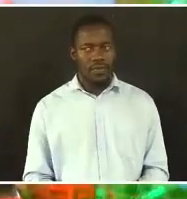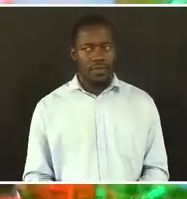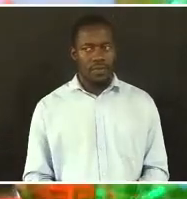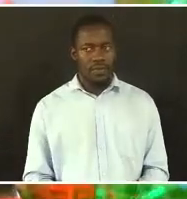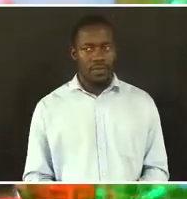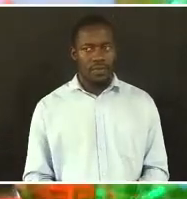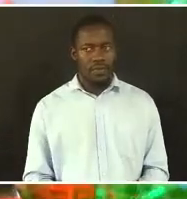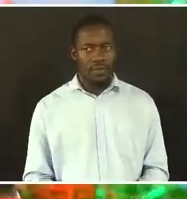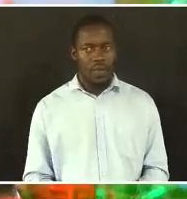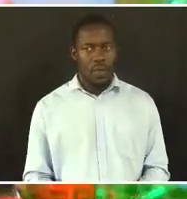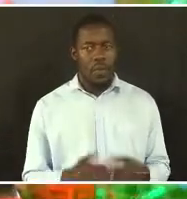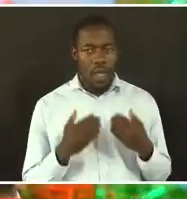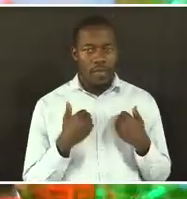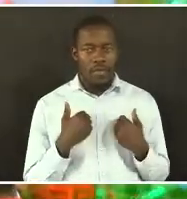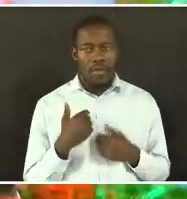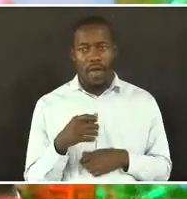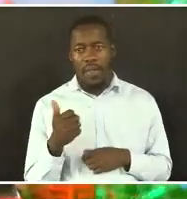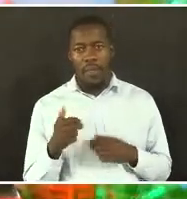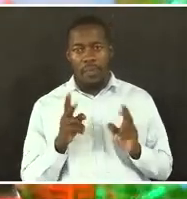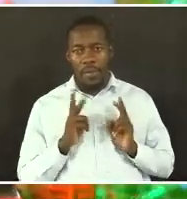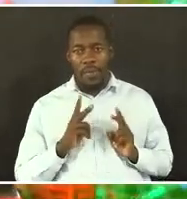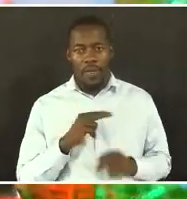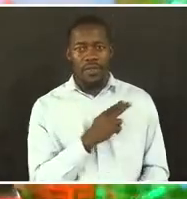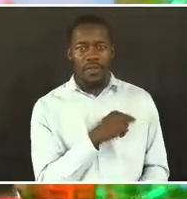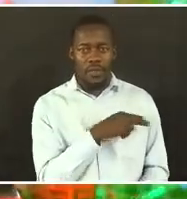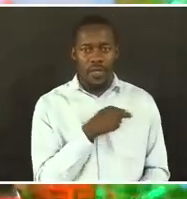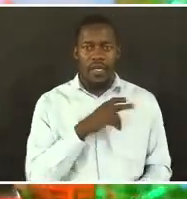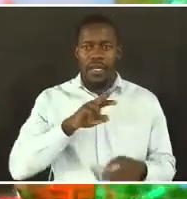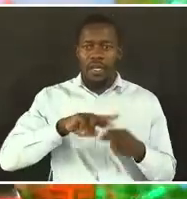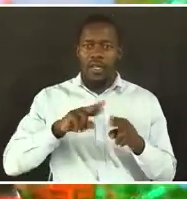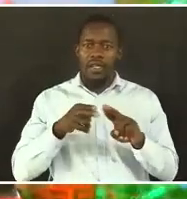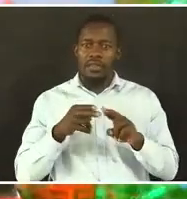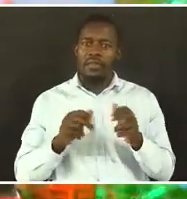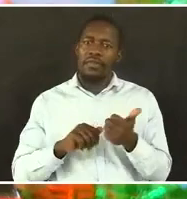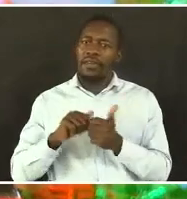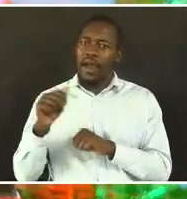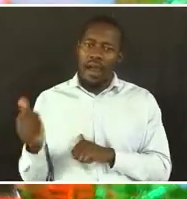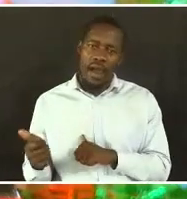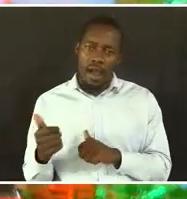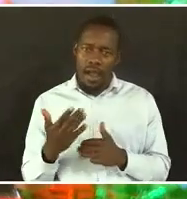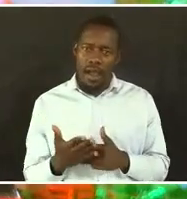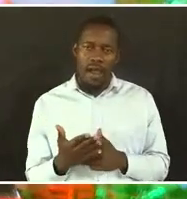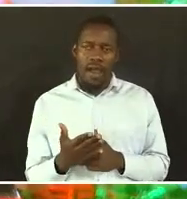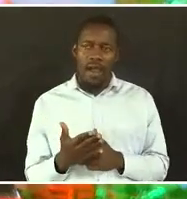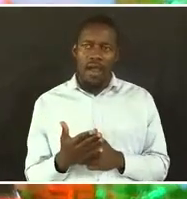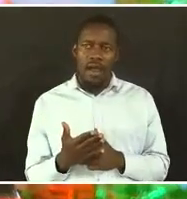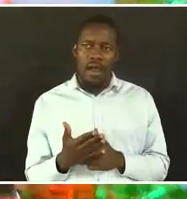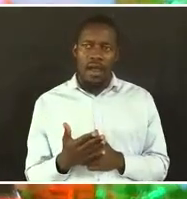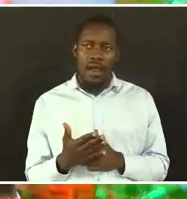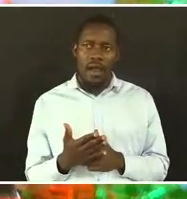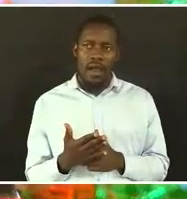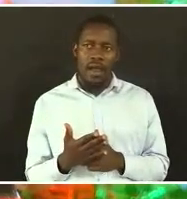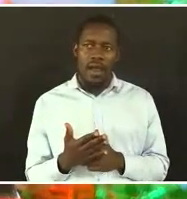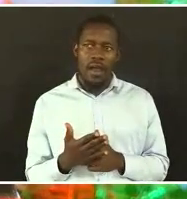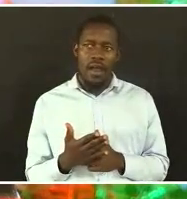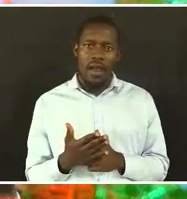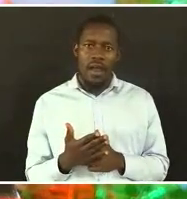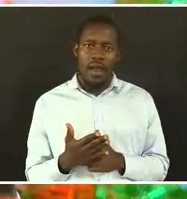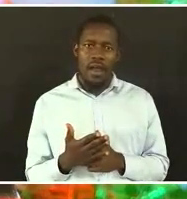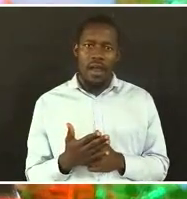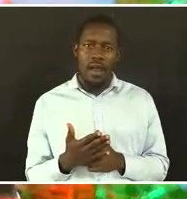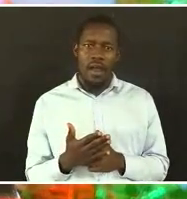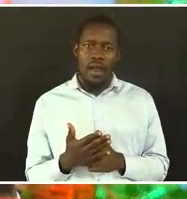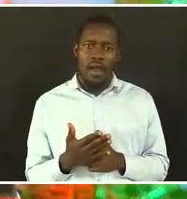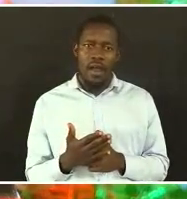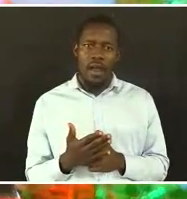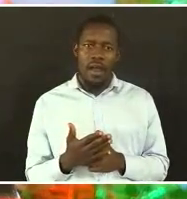relatives are far away and they are here, and the only other relative they came with over here is too tired, cannot